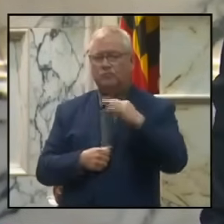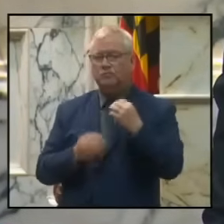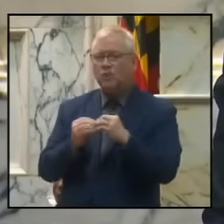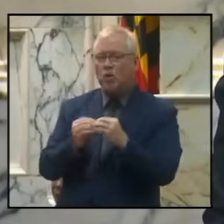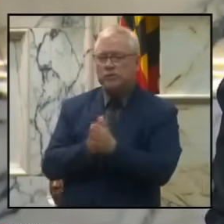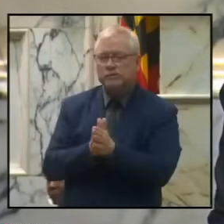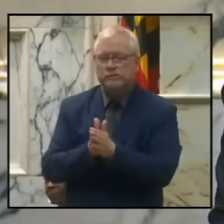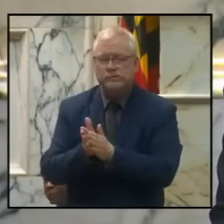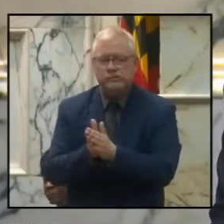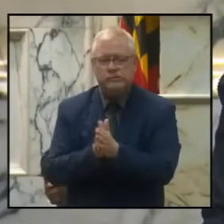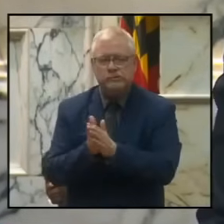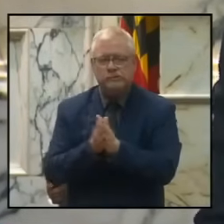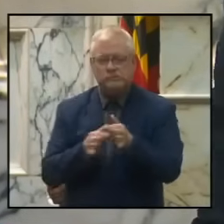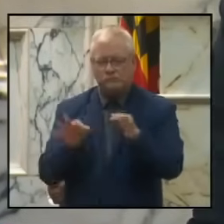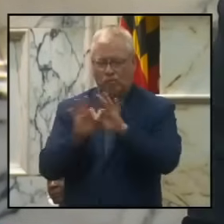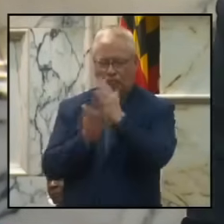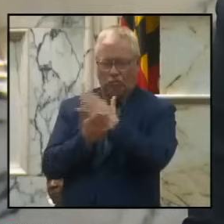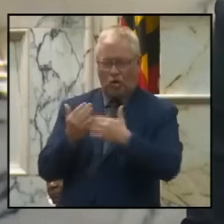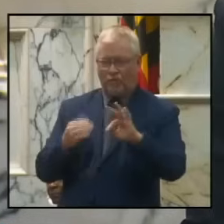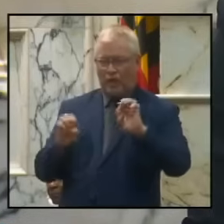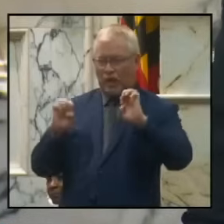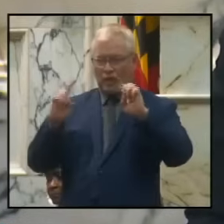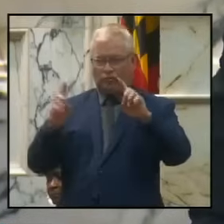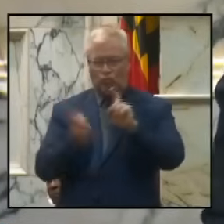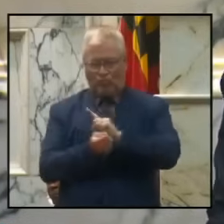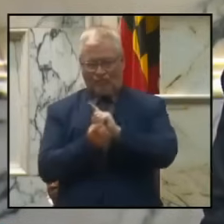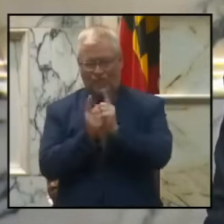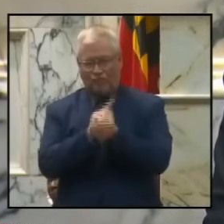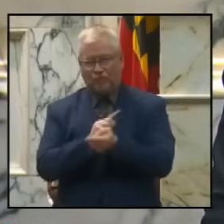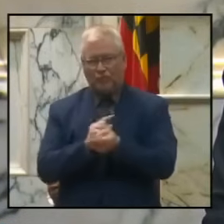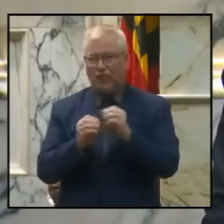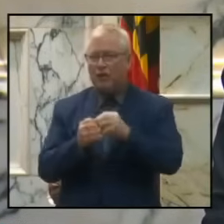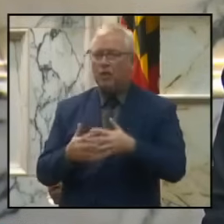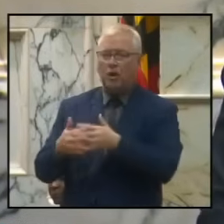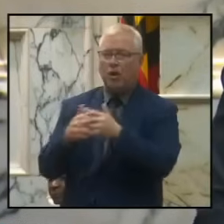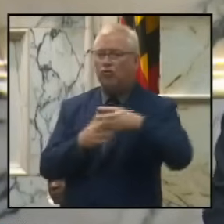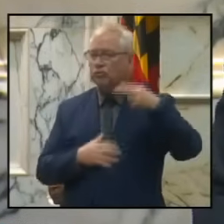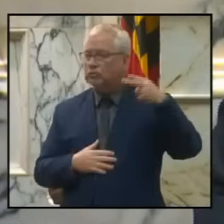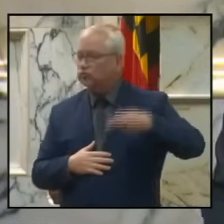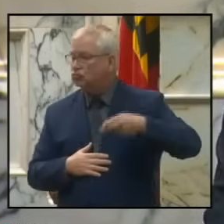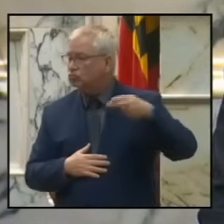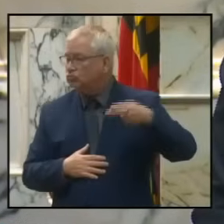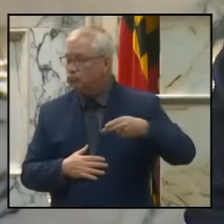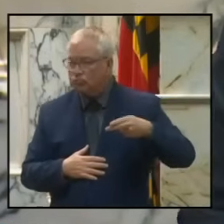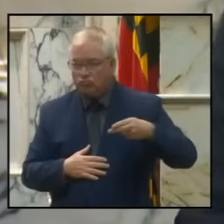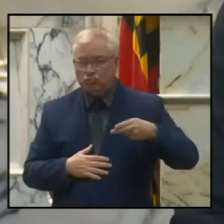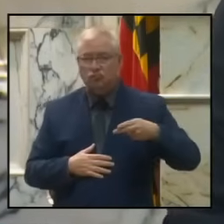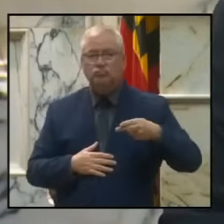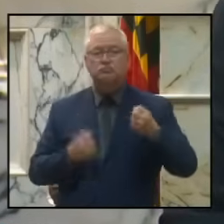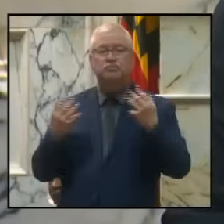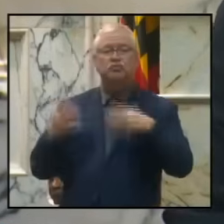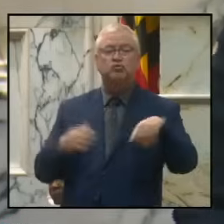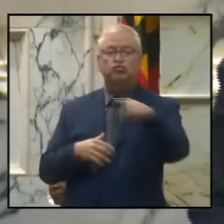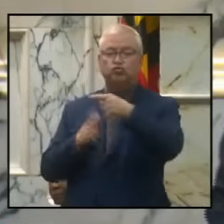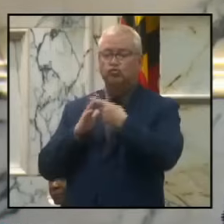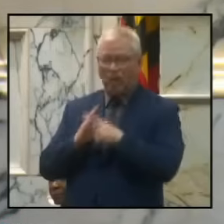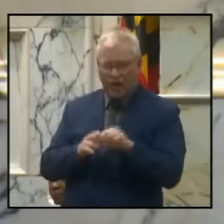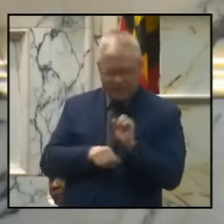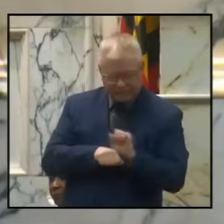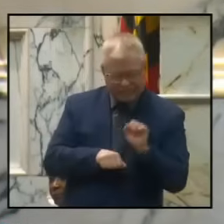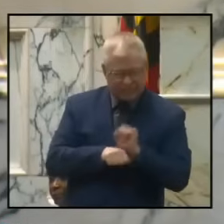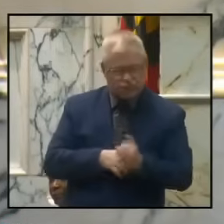of education reform in American history. That many of you started working on it as early as